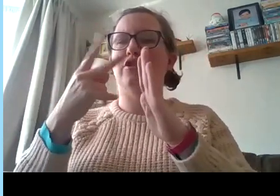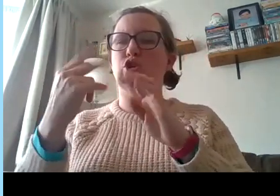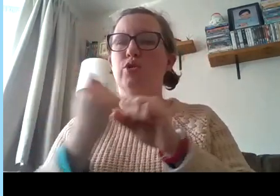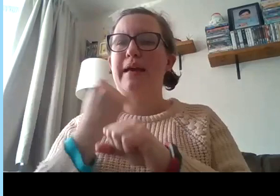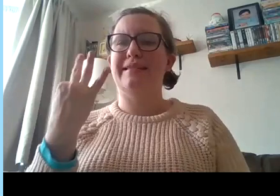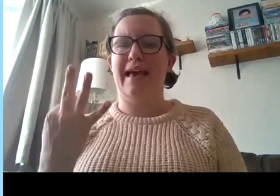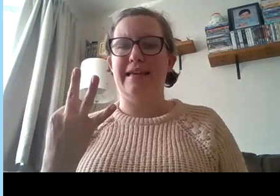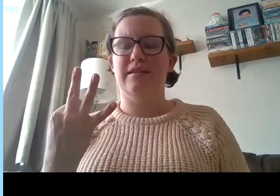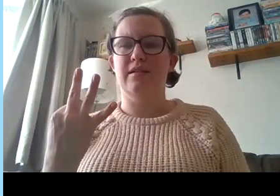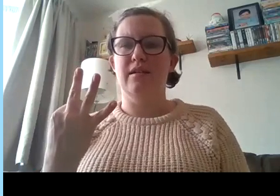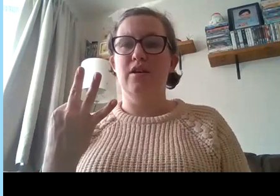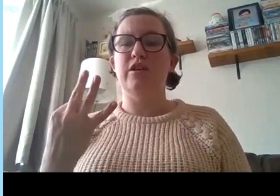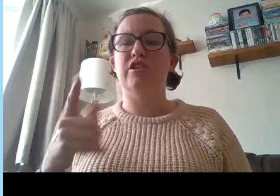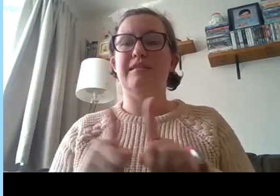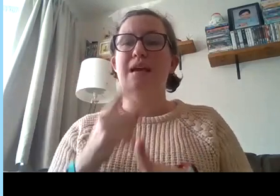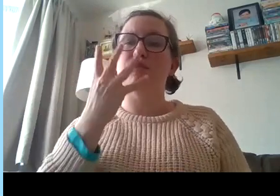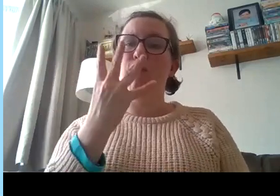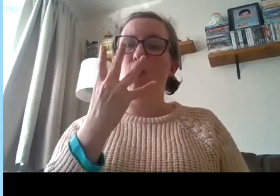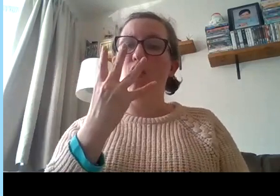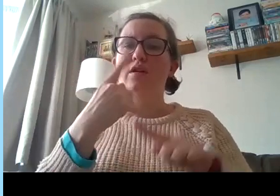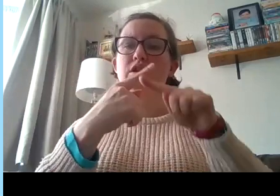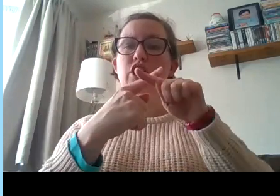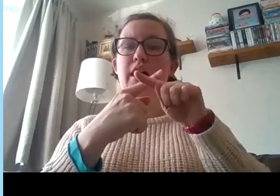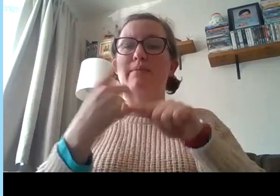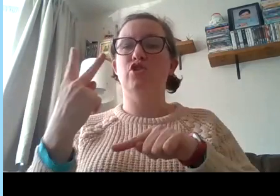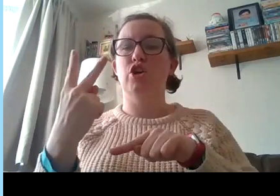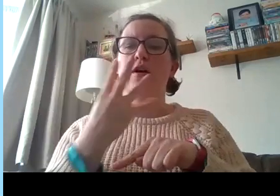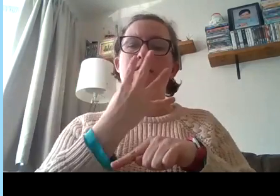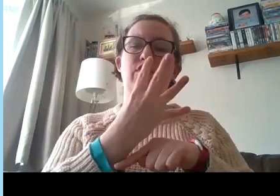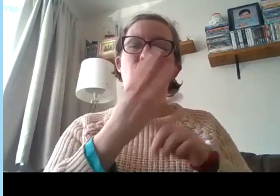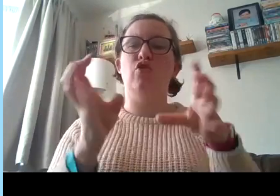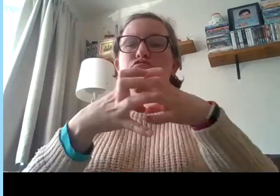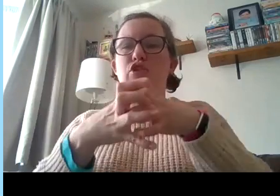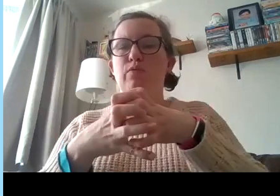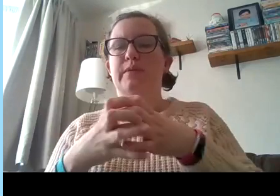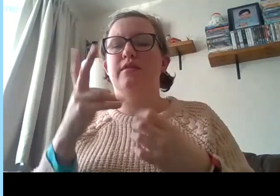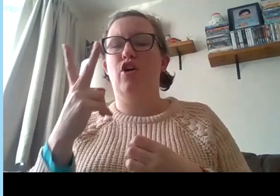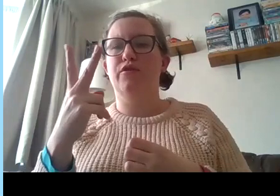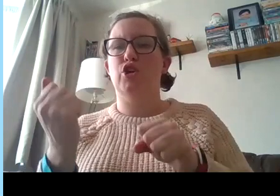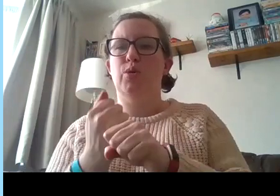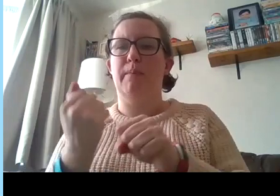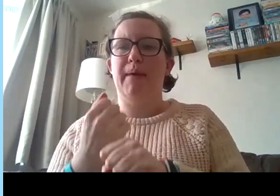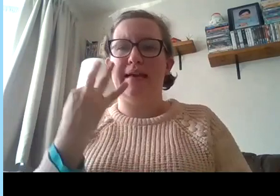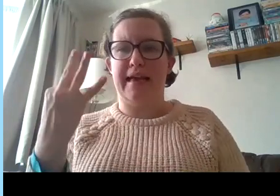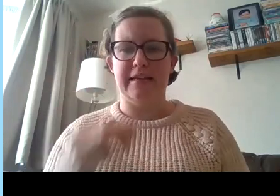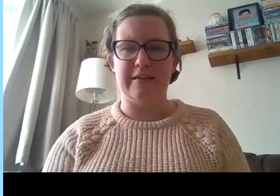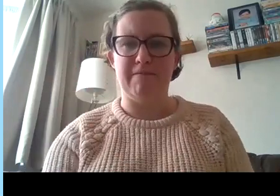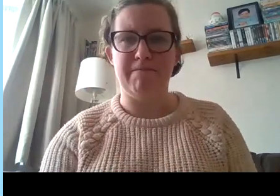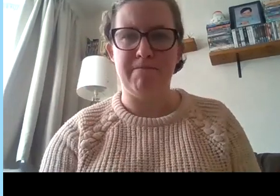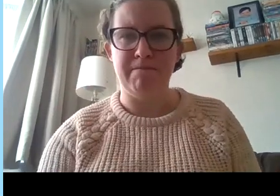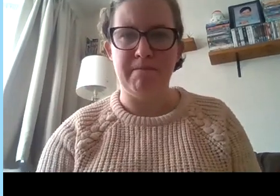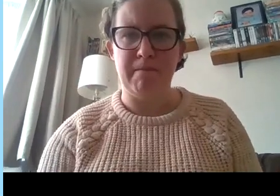2, add 2 makes 8, which is the same as 4 times 2. 4 groups of 2 makes